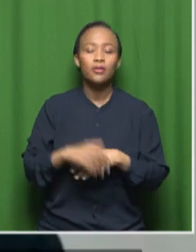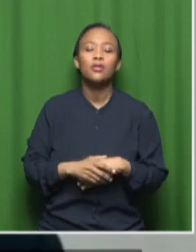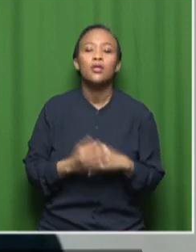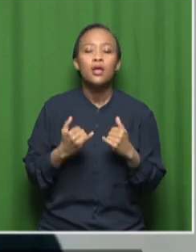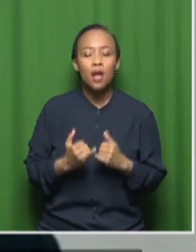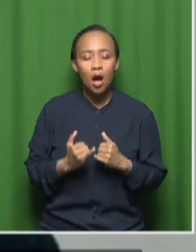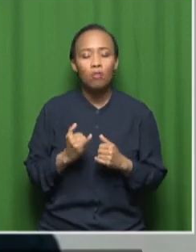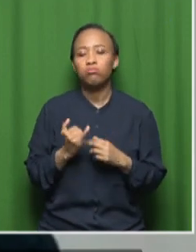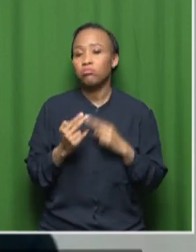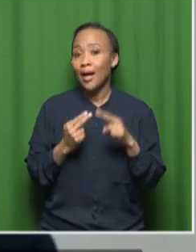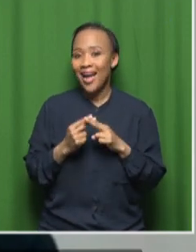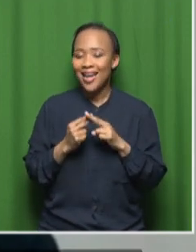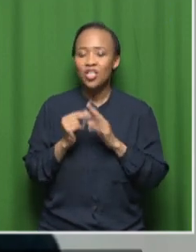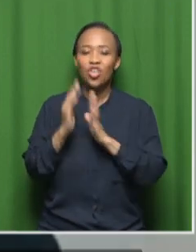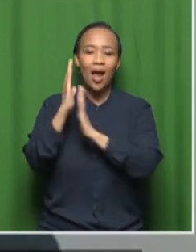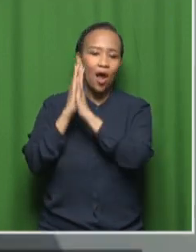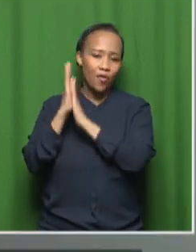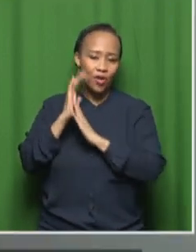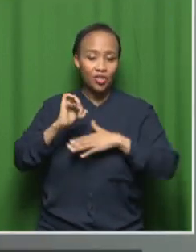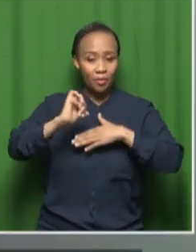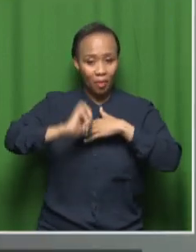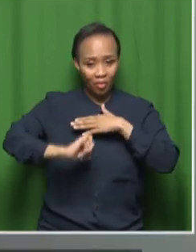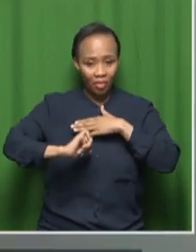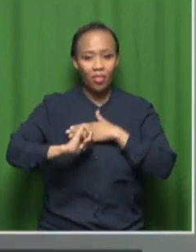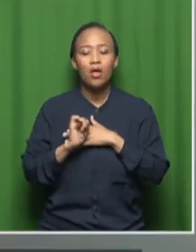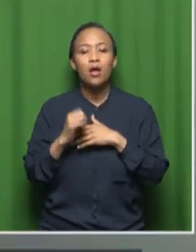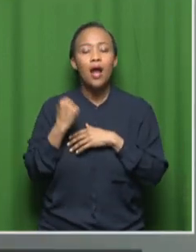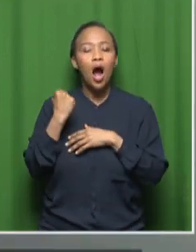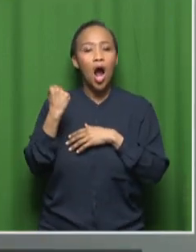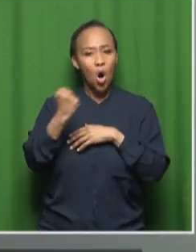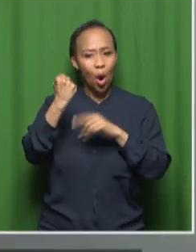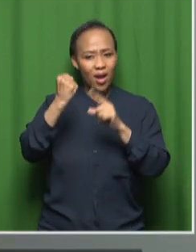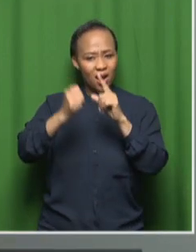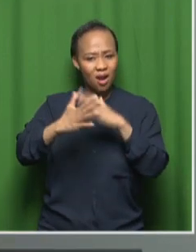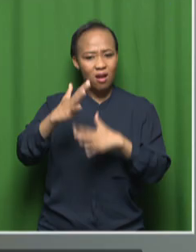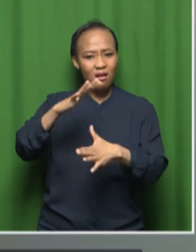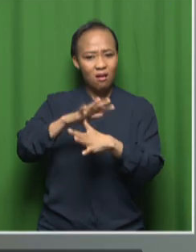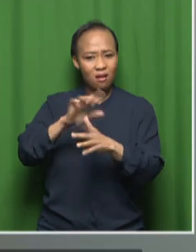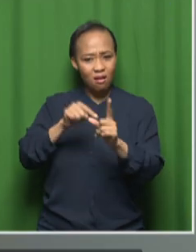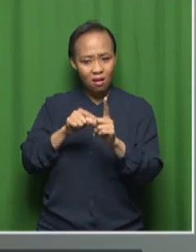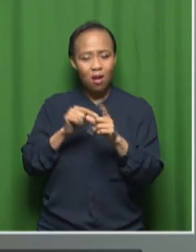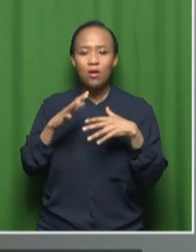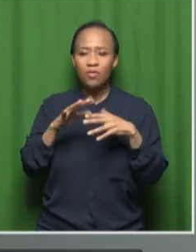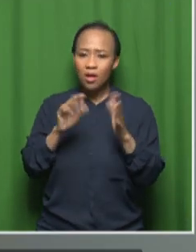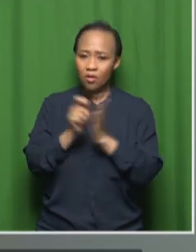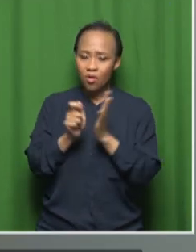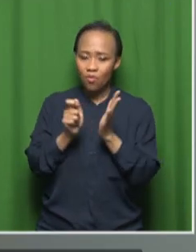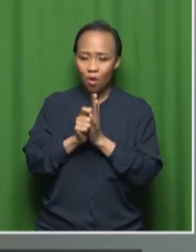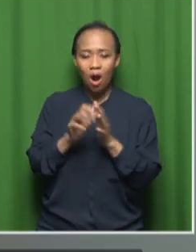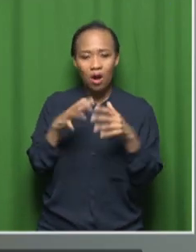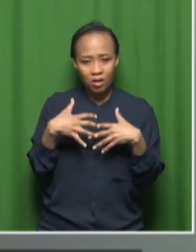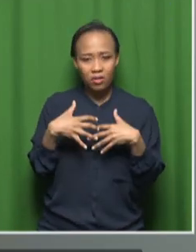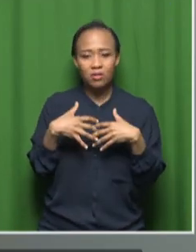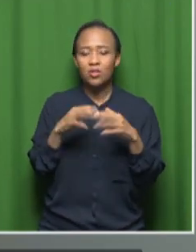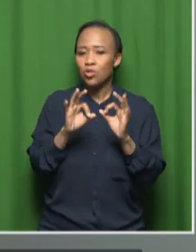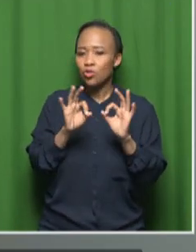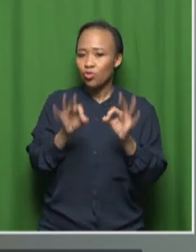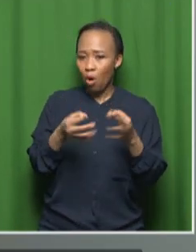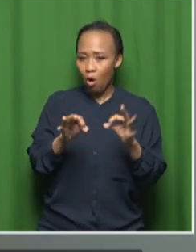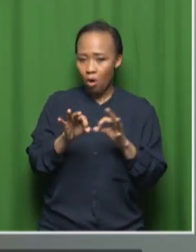Month, we need to celebrate this iconic composer of music in South Africa, in Africa, and the whole